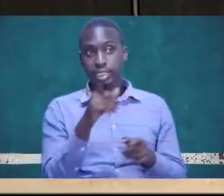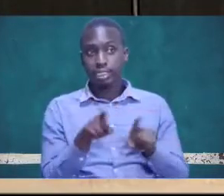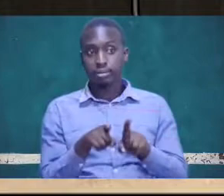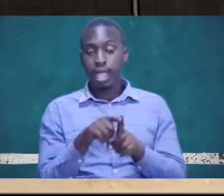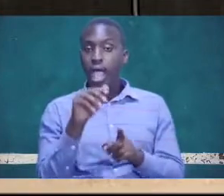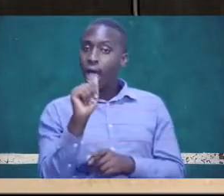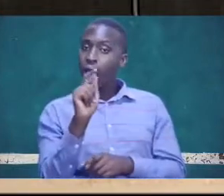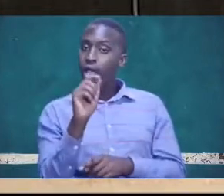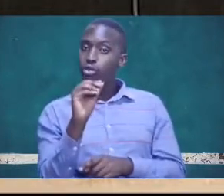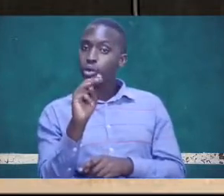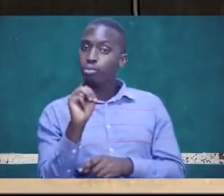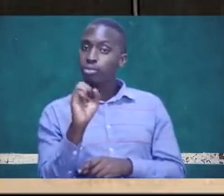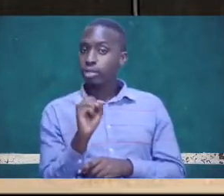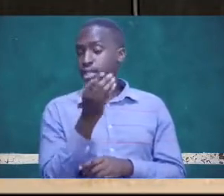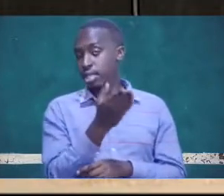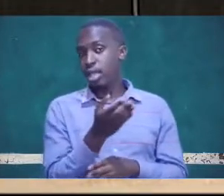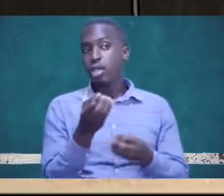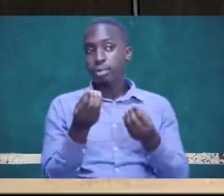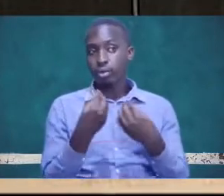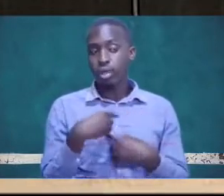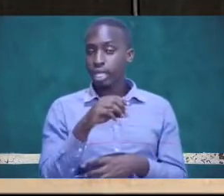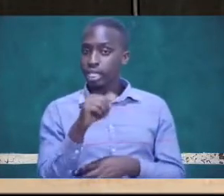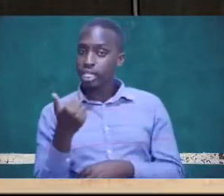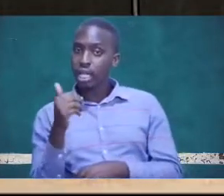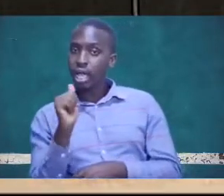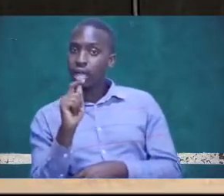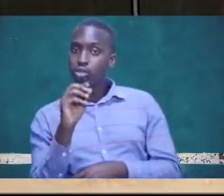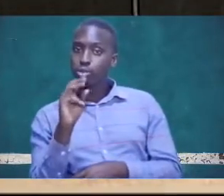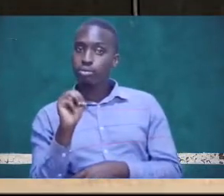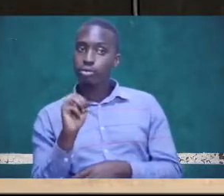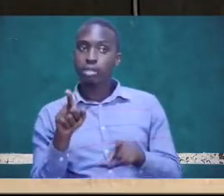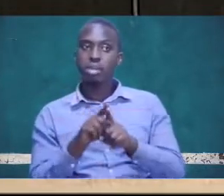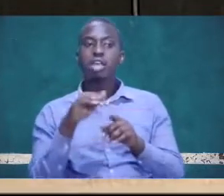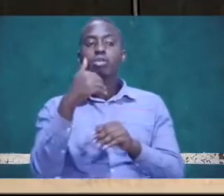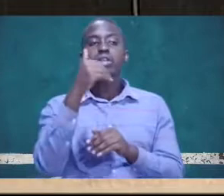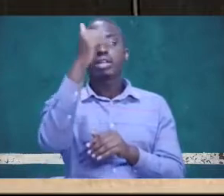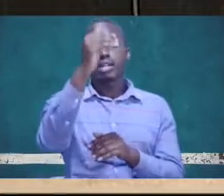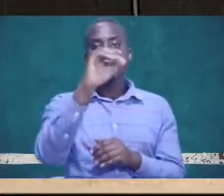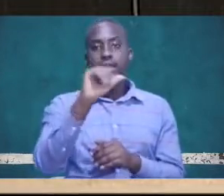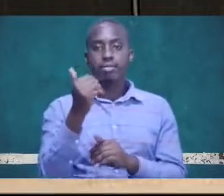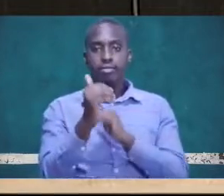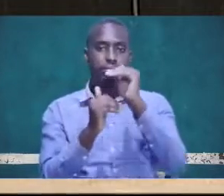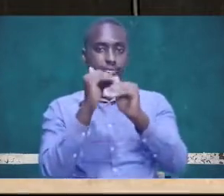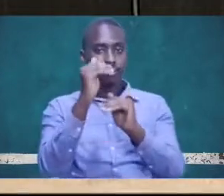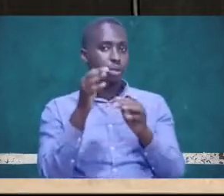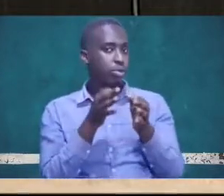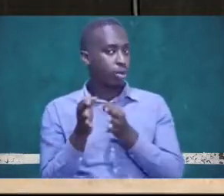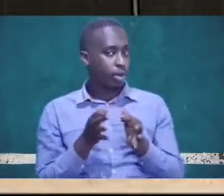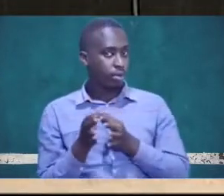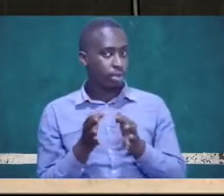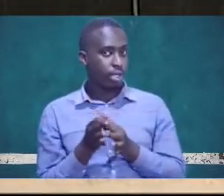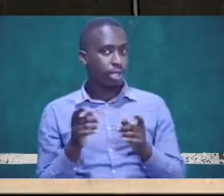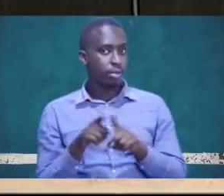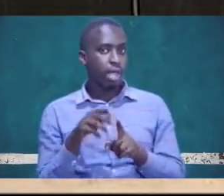atoms here, and to give another atom that is going out to be at that level. Okay? So it means that